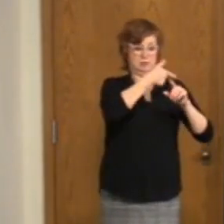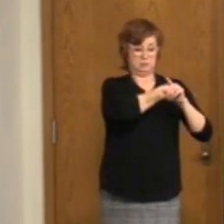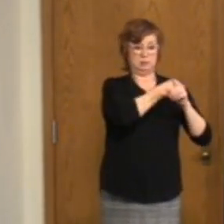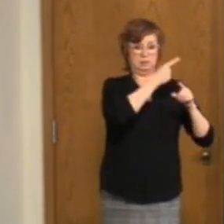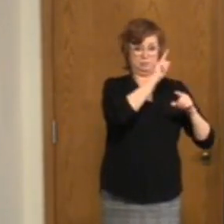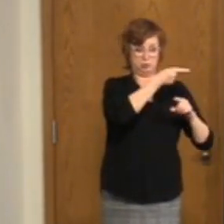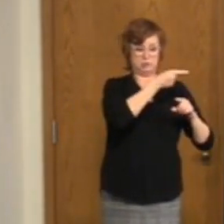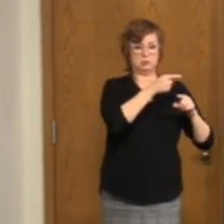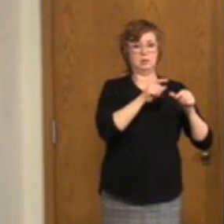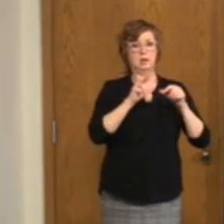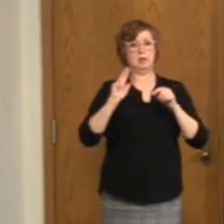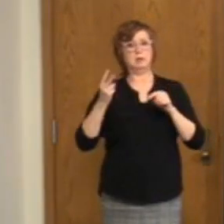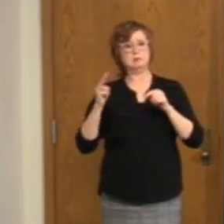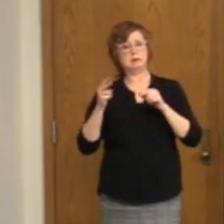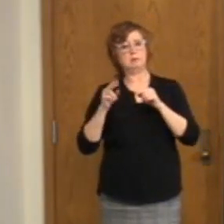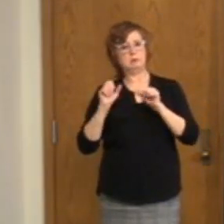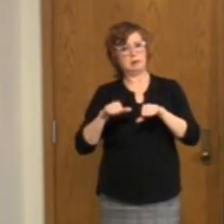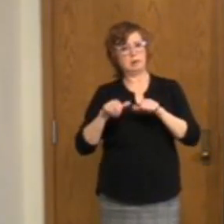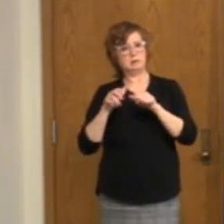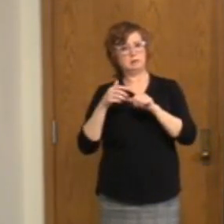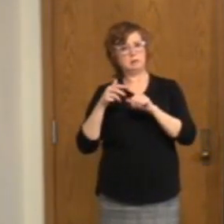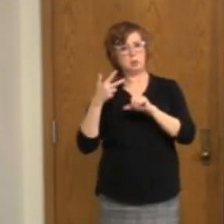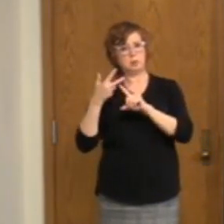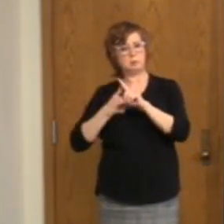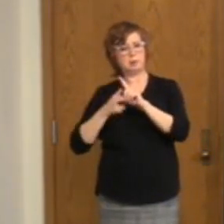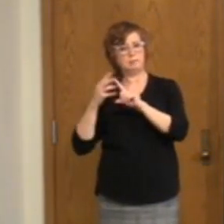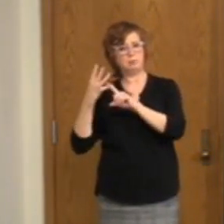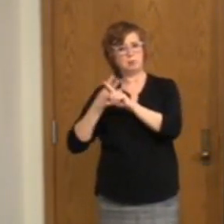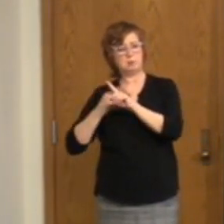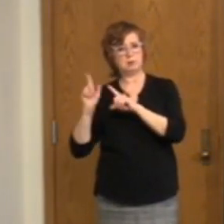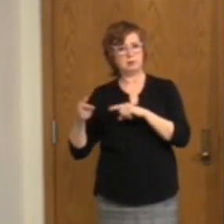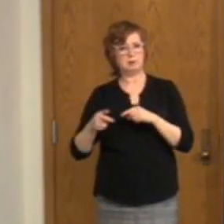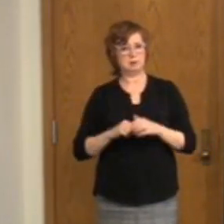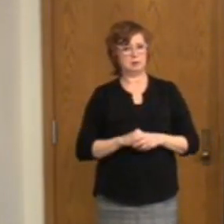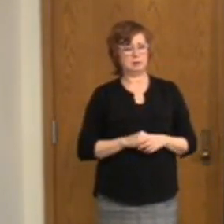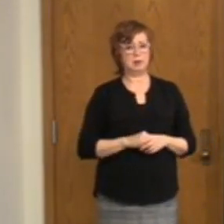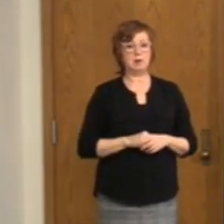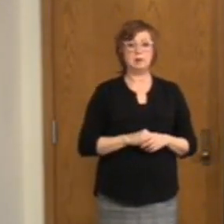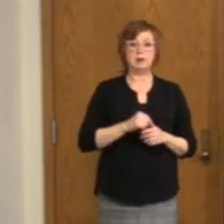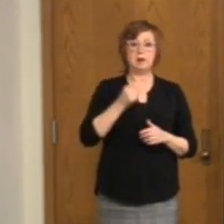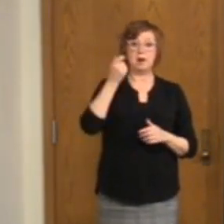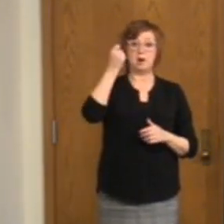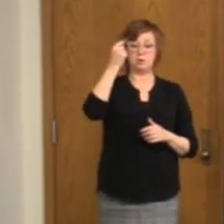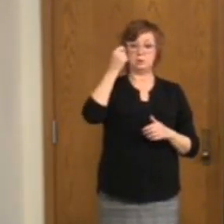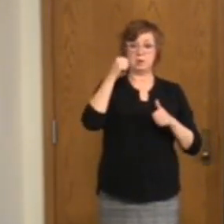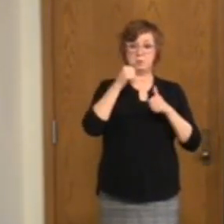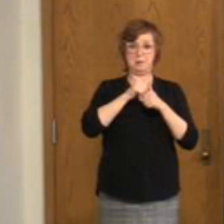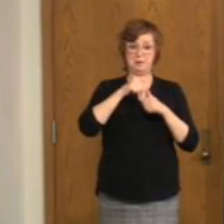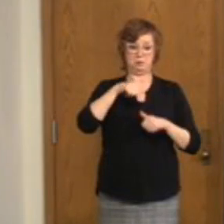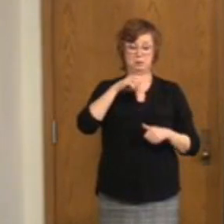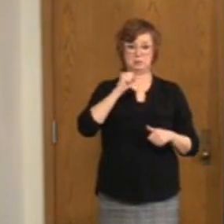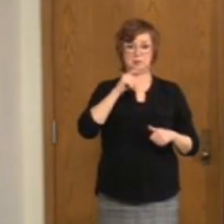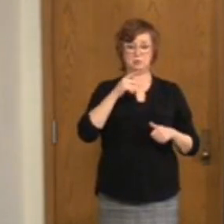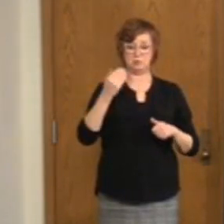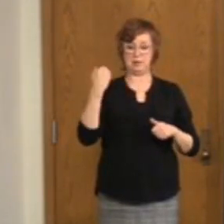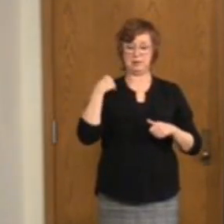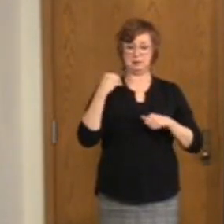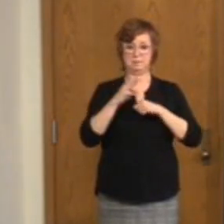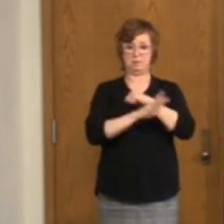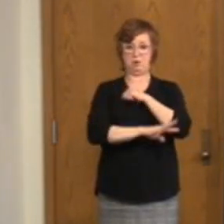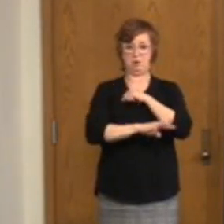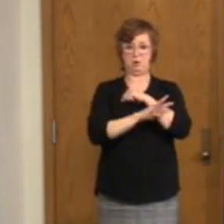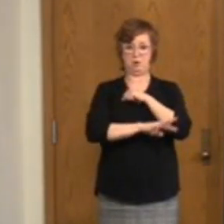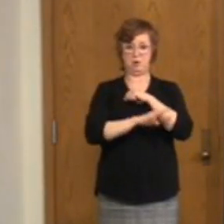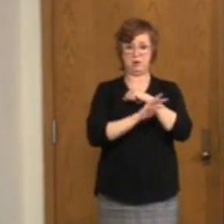fall surge. For many provinces, it was a second wave. For us, it was our first true wave. And we're all just coming